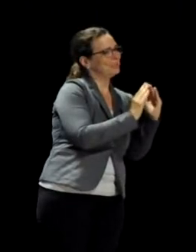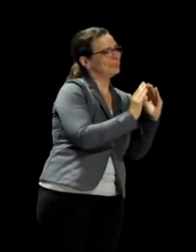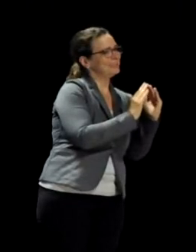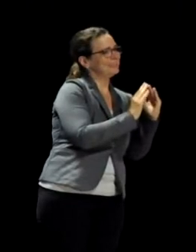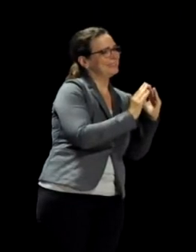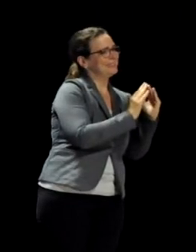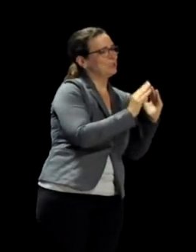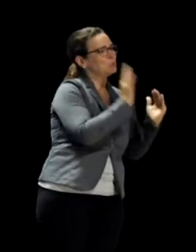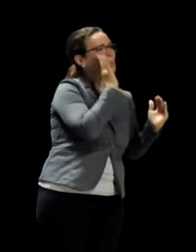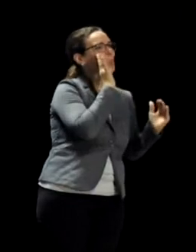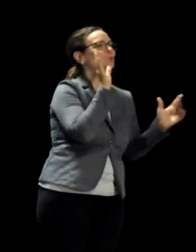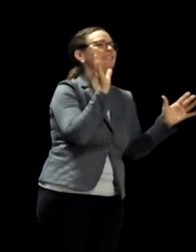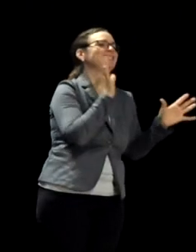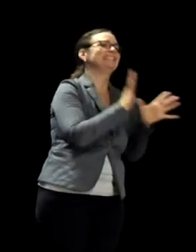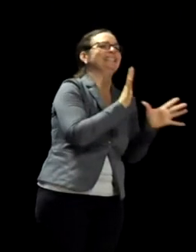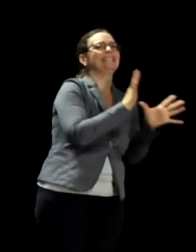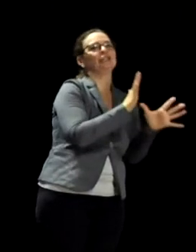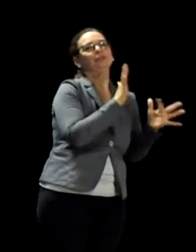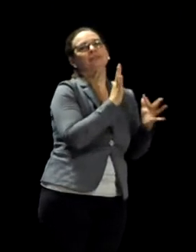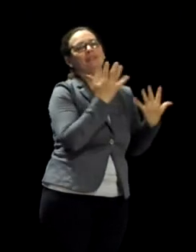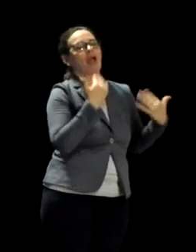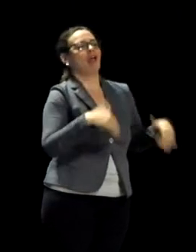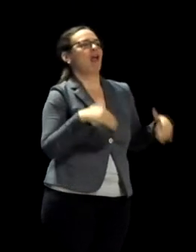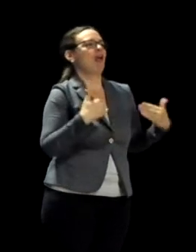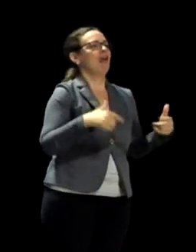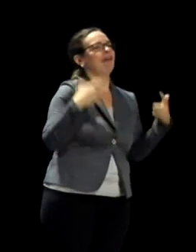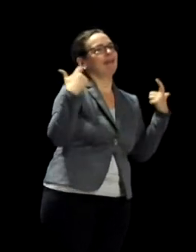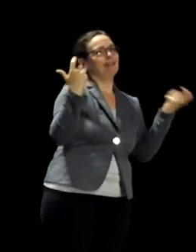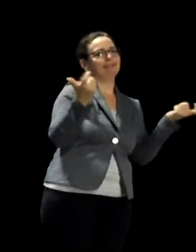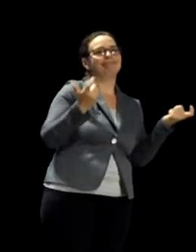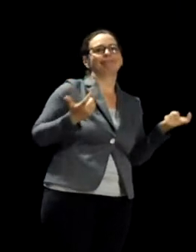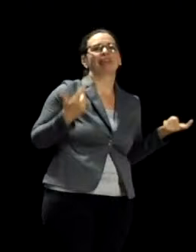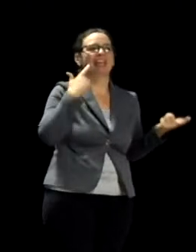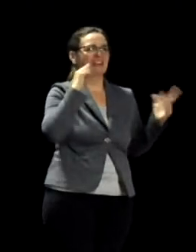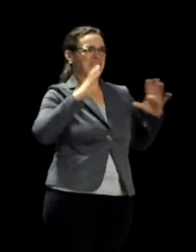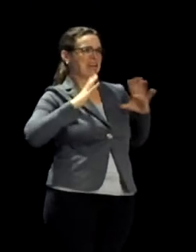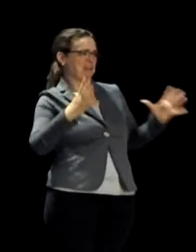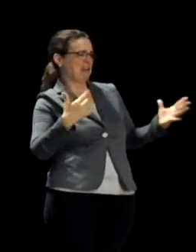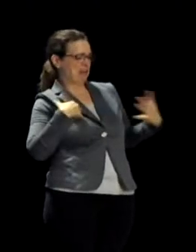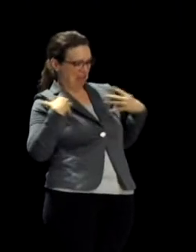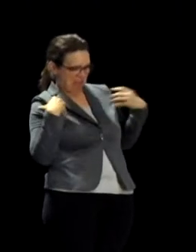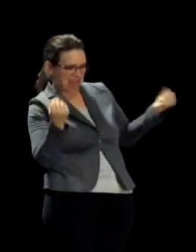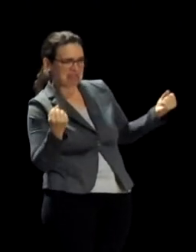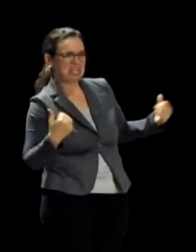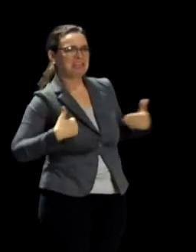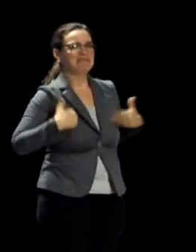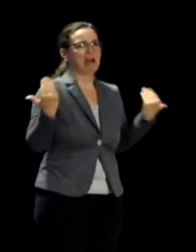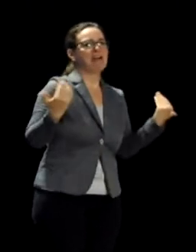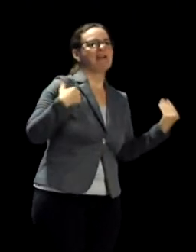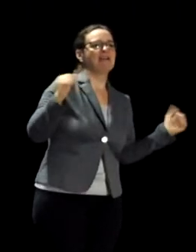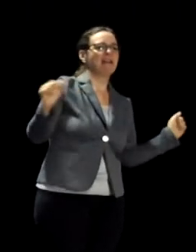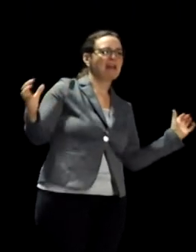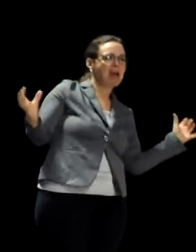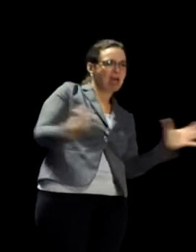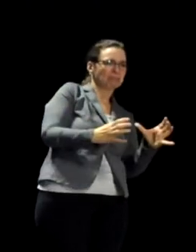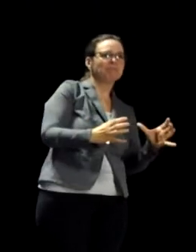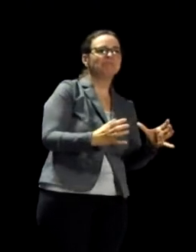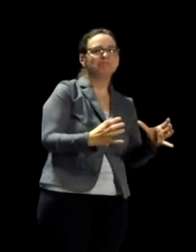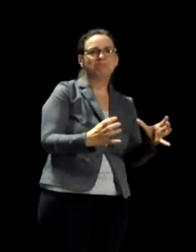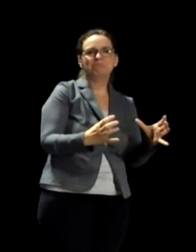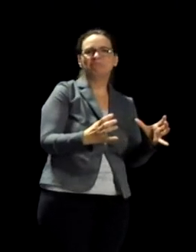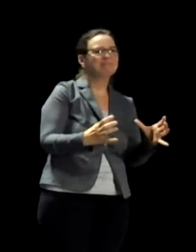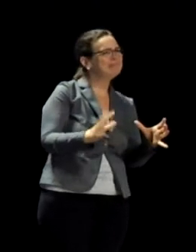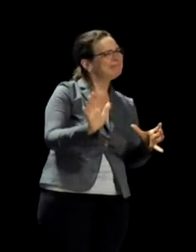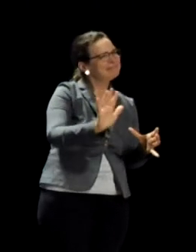Very social, various groups of friends within different high schools. Now kids are connected even more via